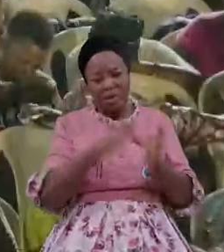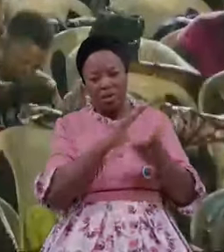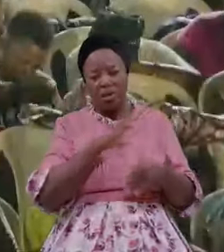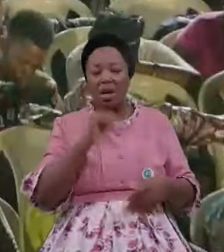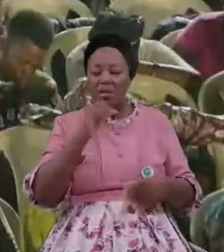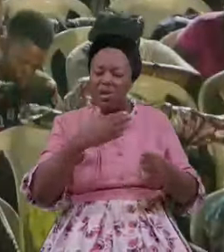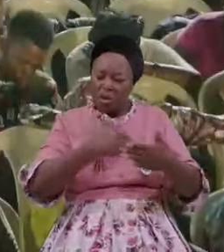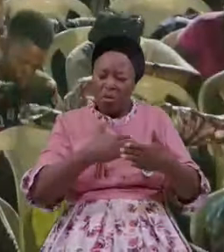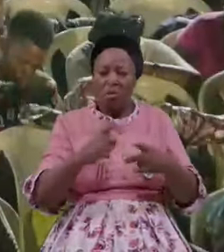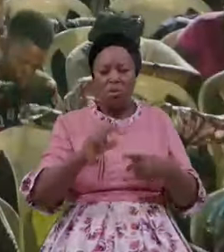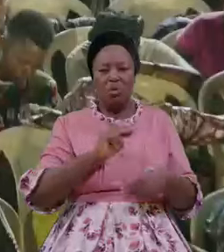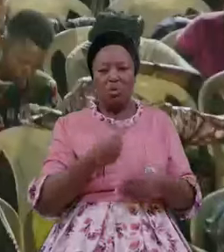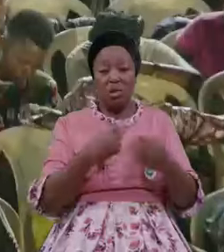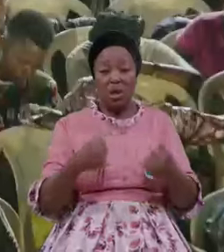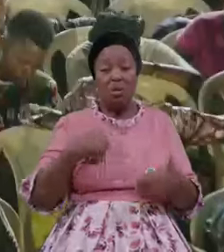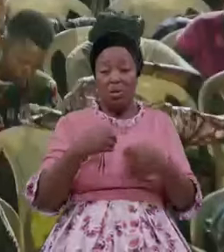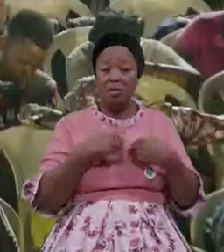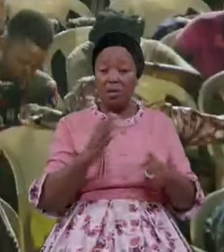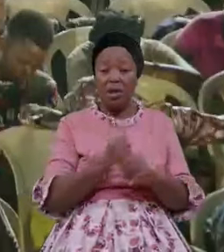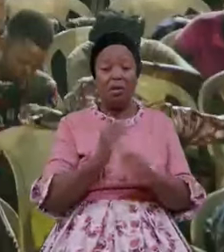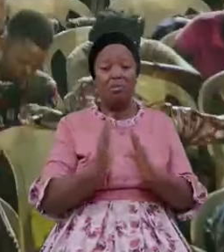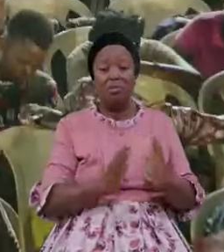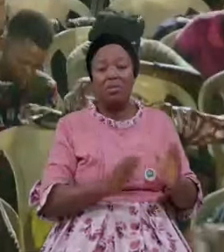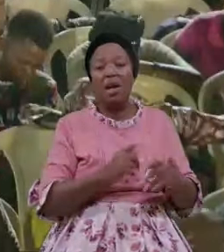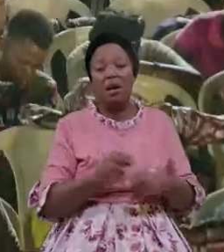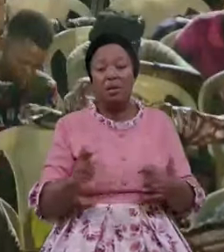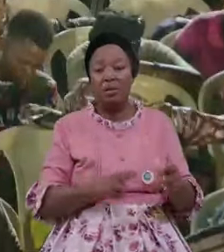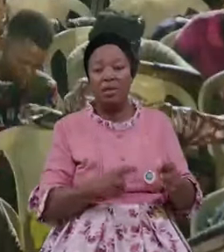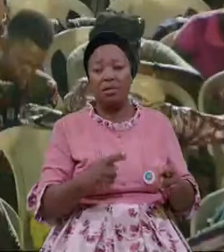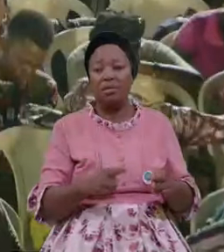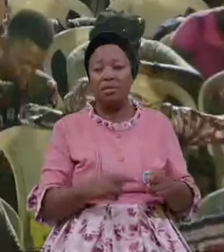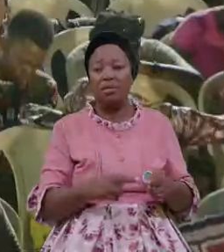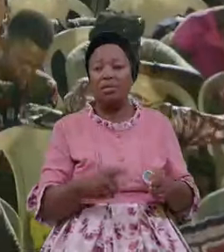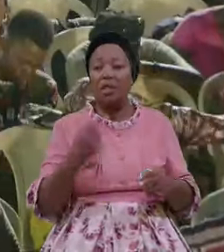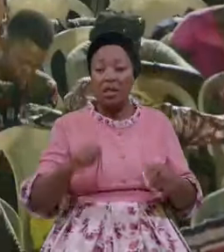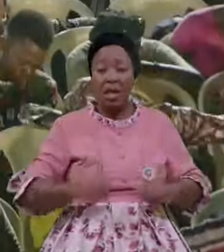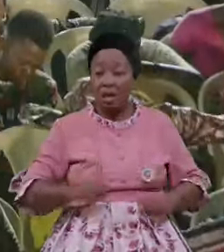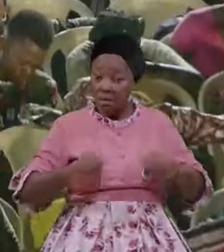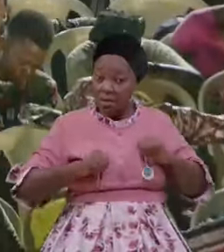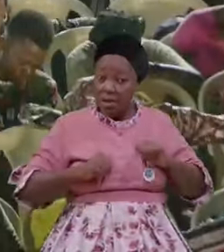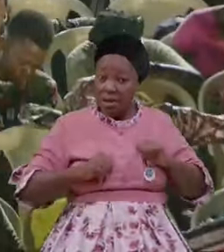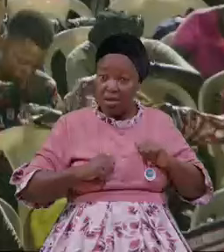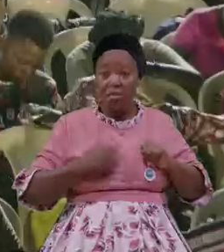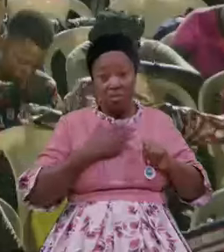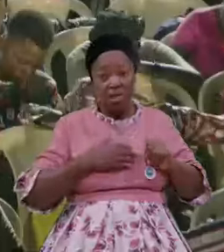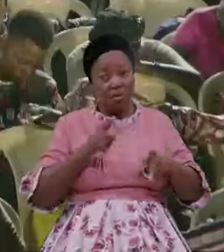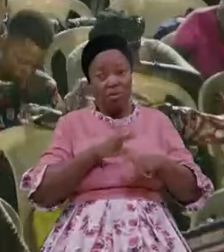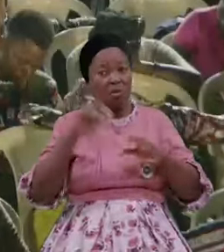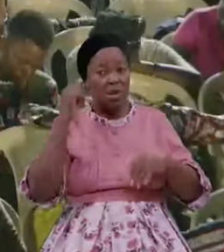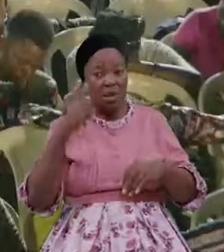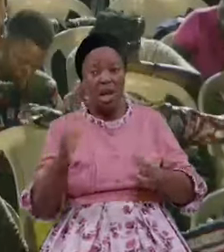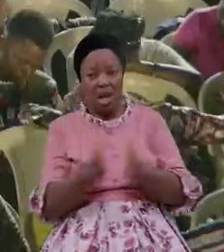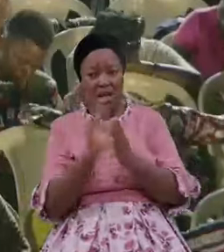what they are doing now. Look at the digits. Is it complete? The addresses. They can describe it on paper